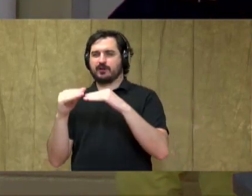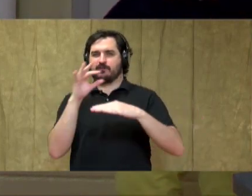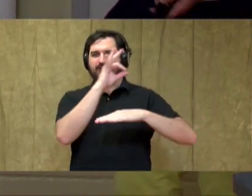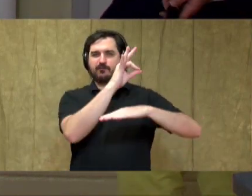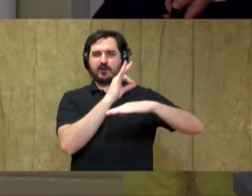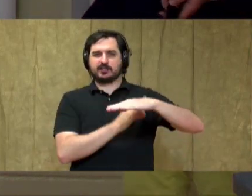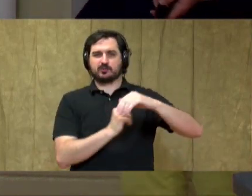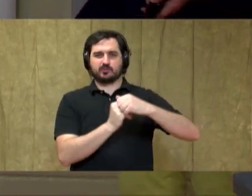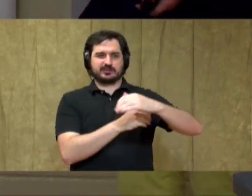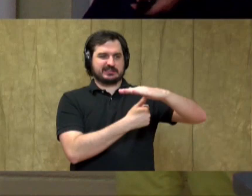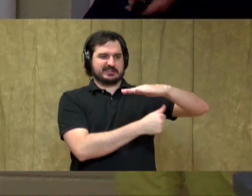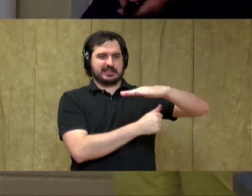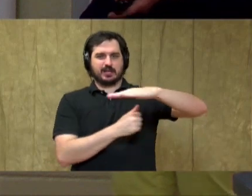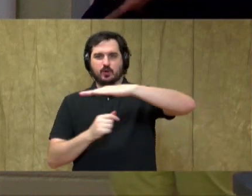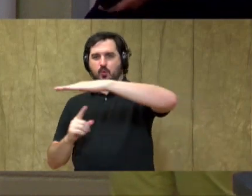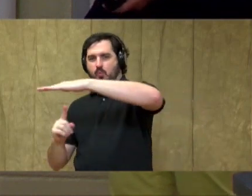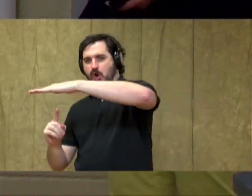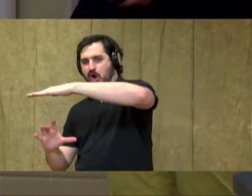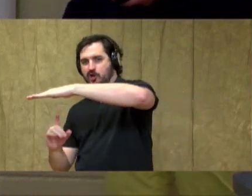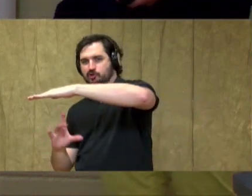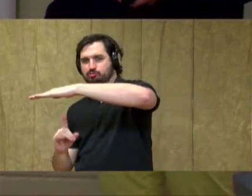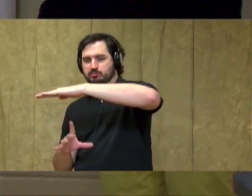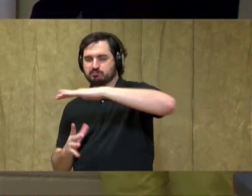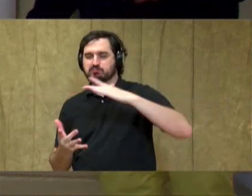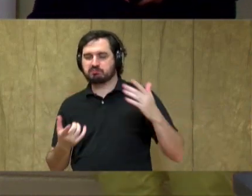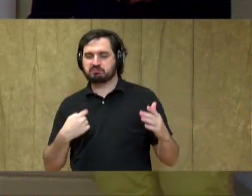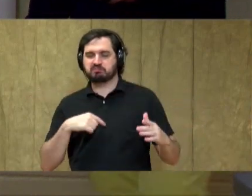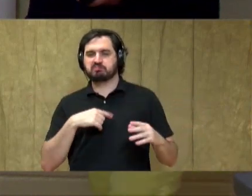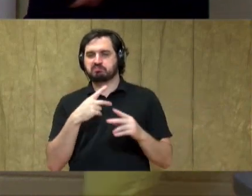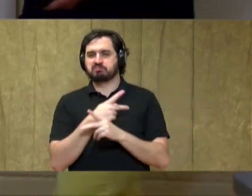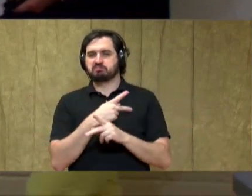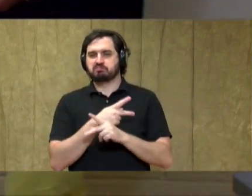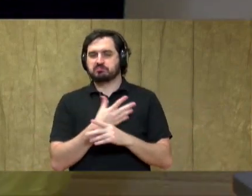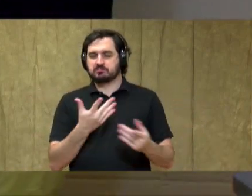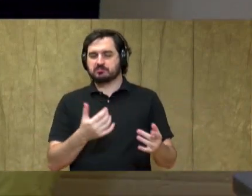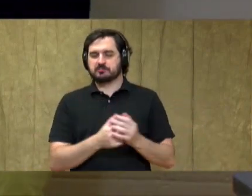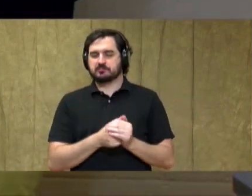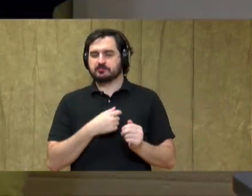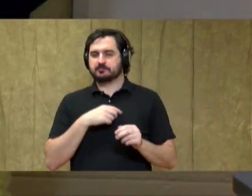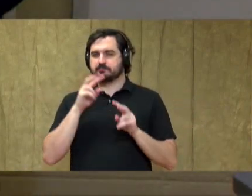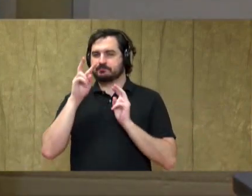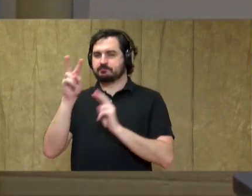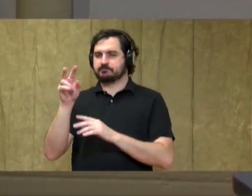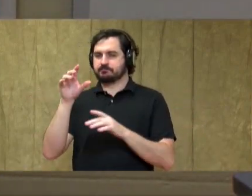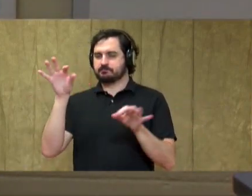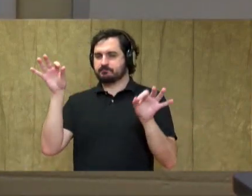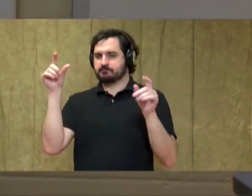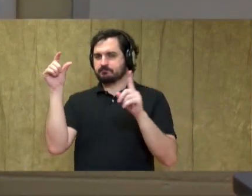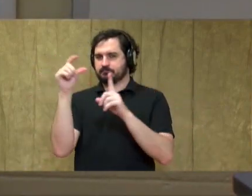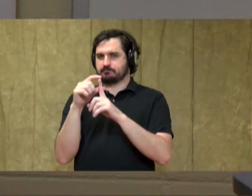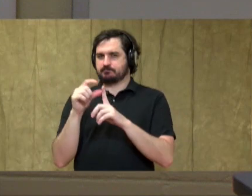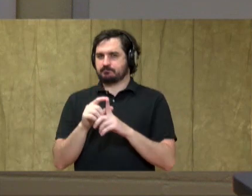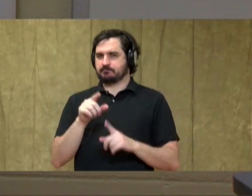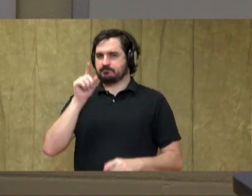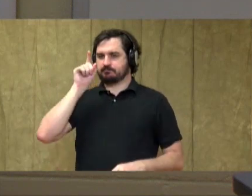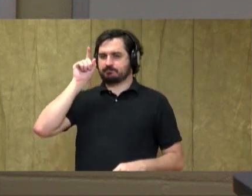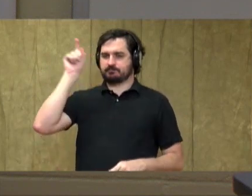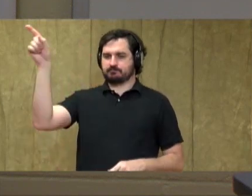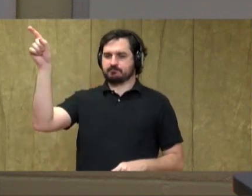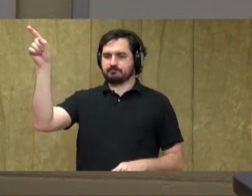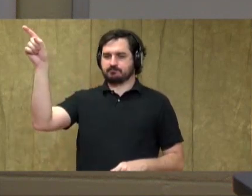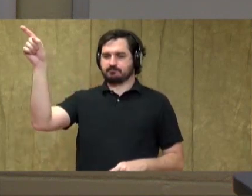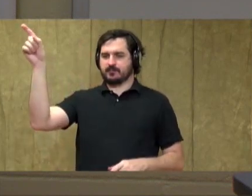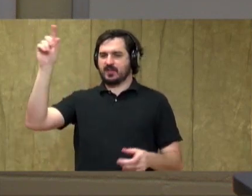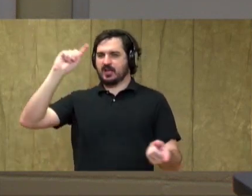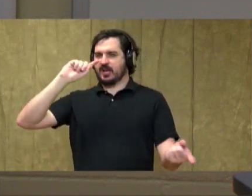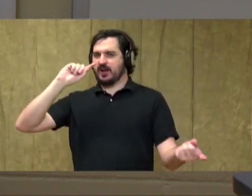100. All right, so I want to look at this word right here. We're going to convert. We're going to be